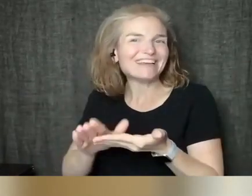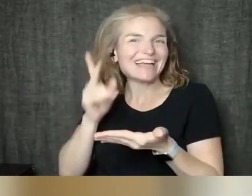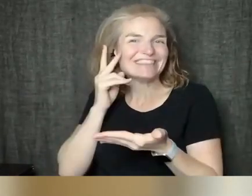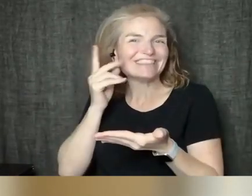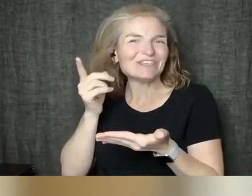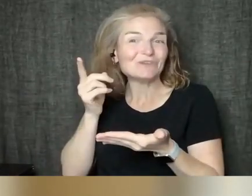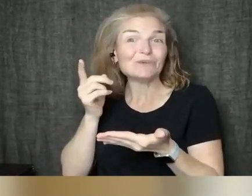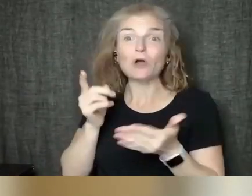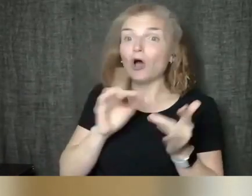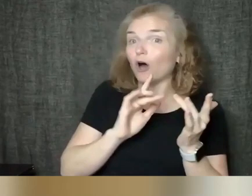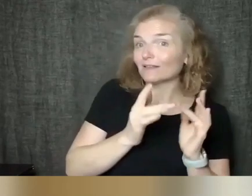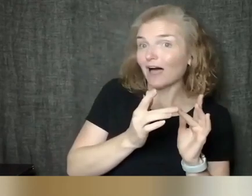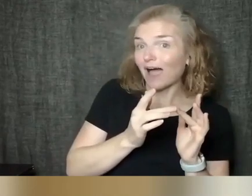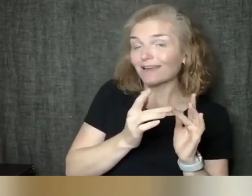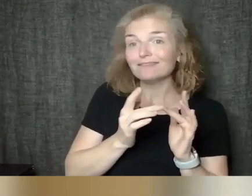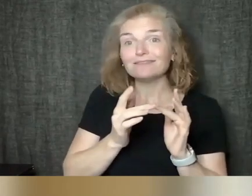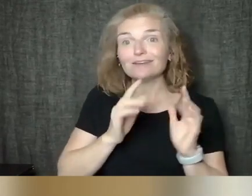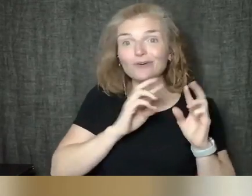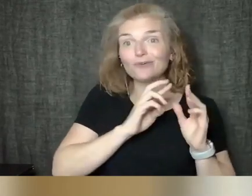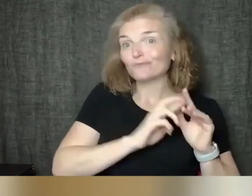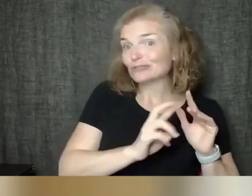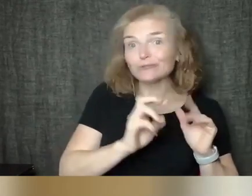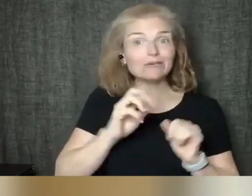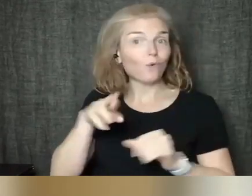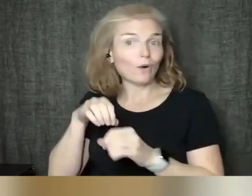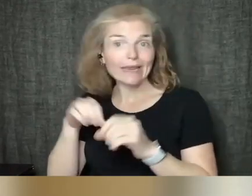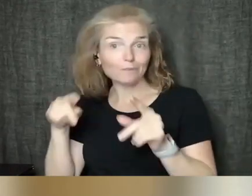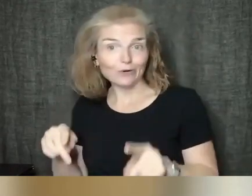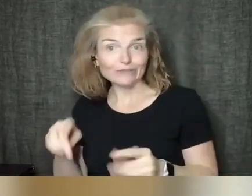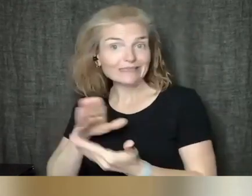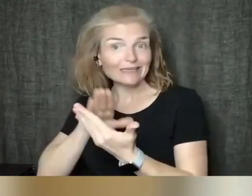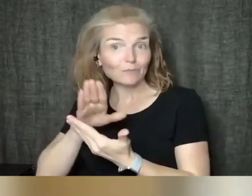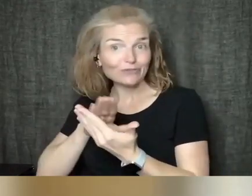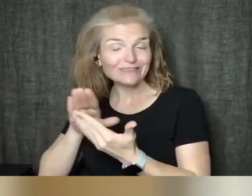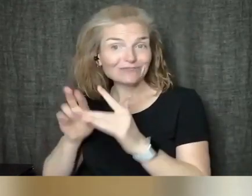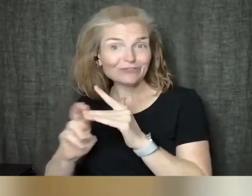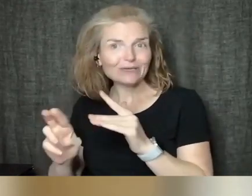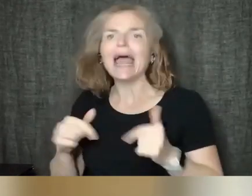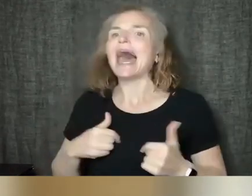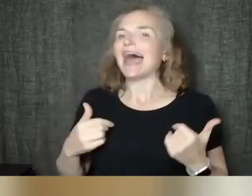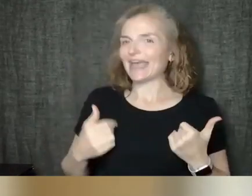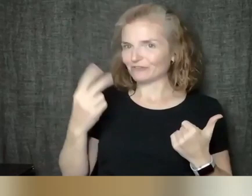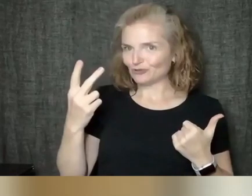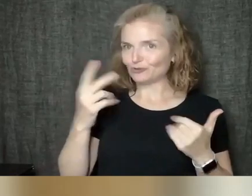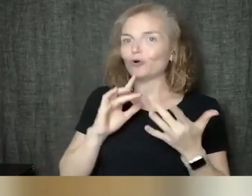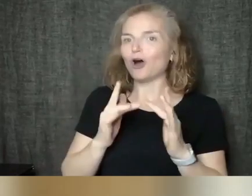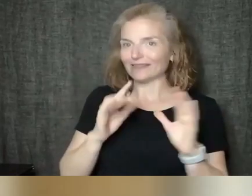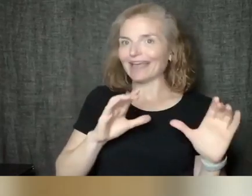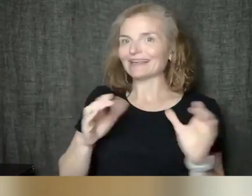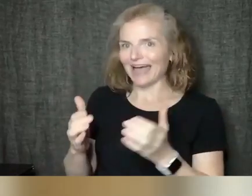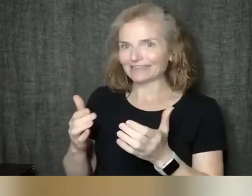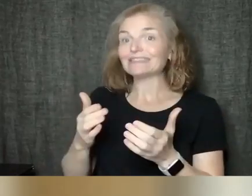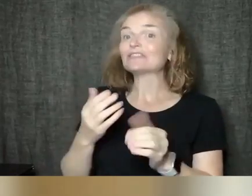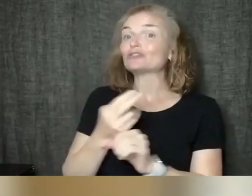online or in person. And I also have online classes. I do two online classes through Bodhi